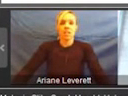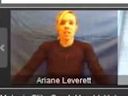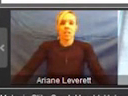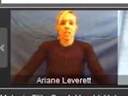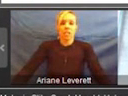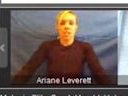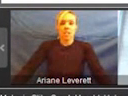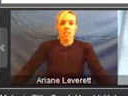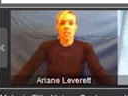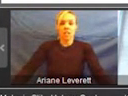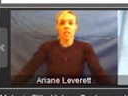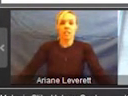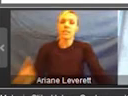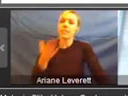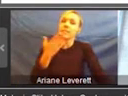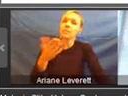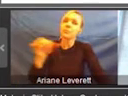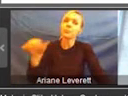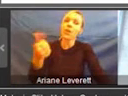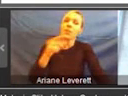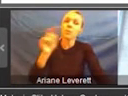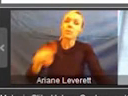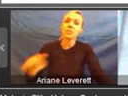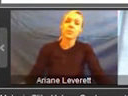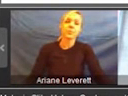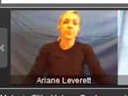Thank you. Do we have another question?